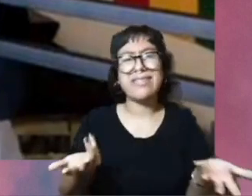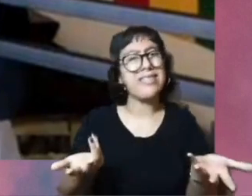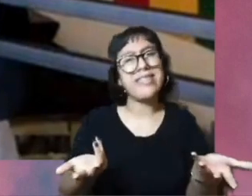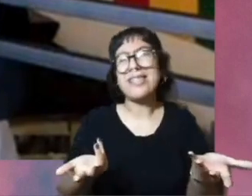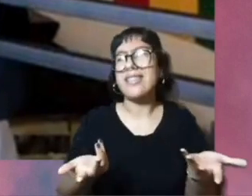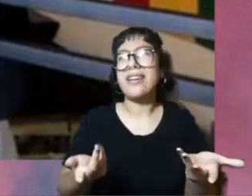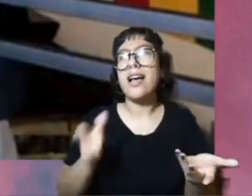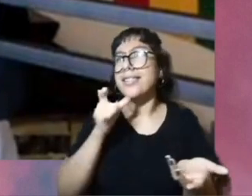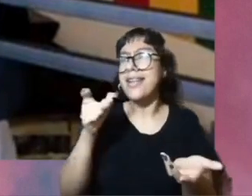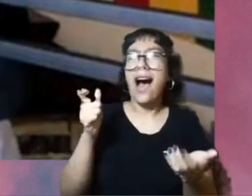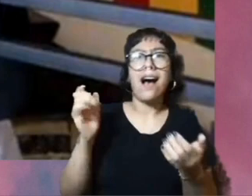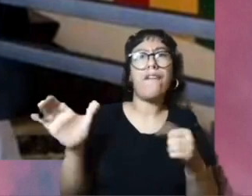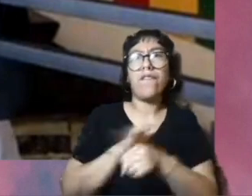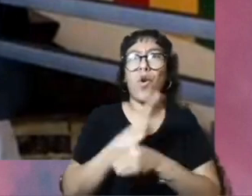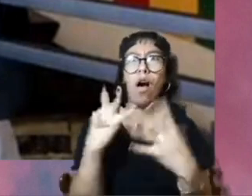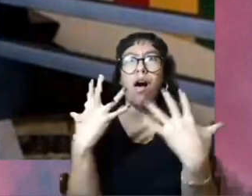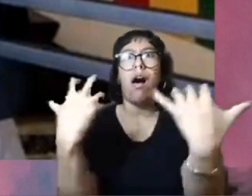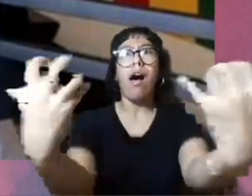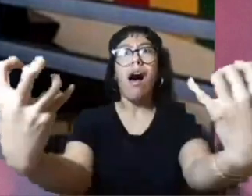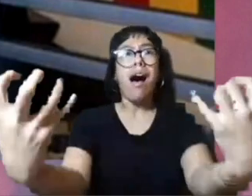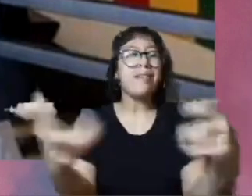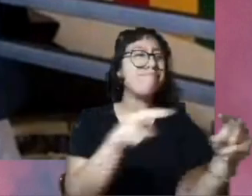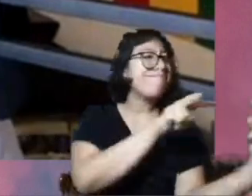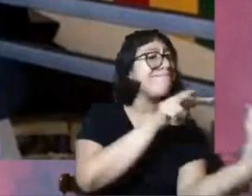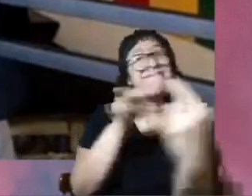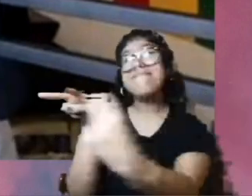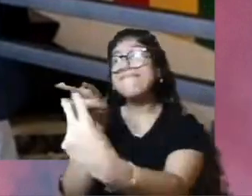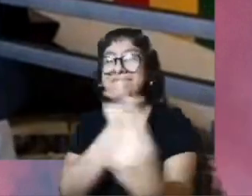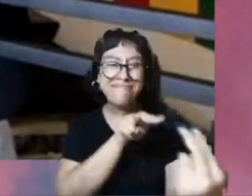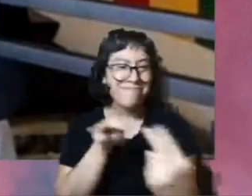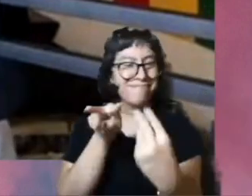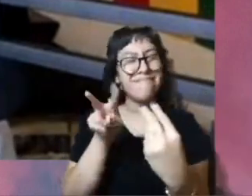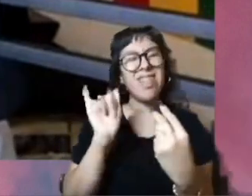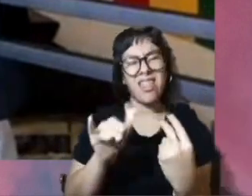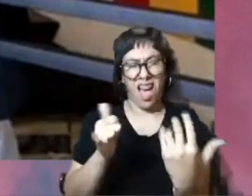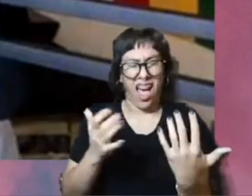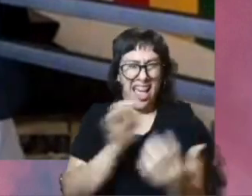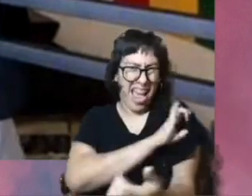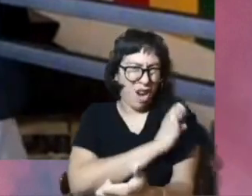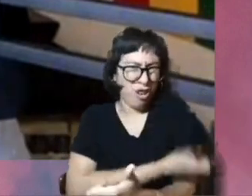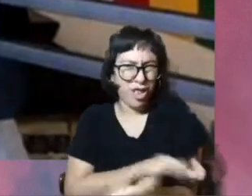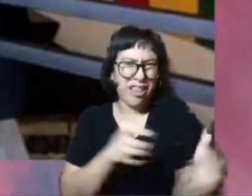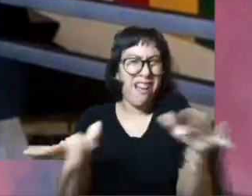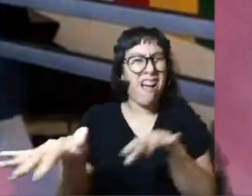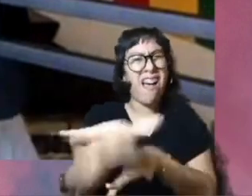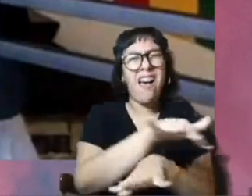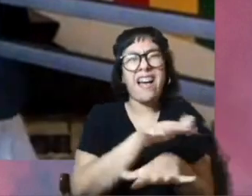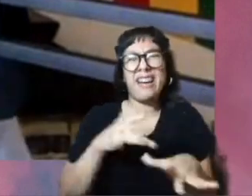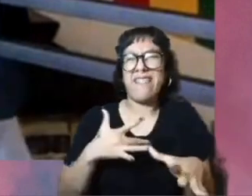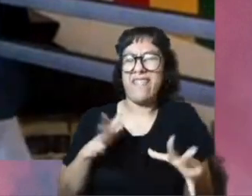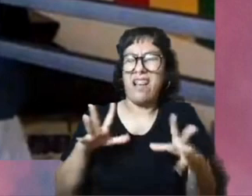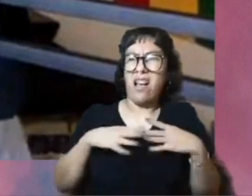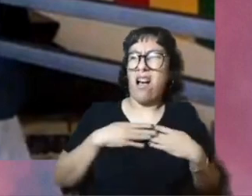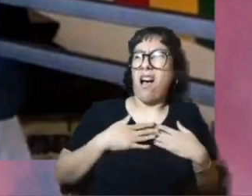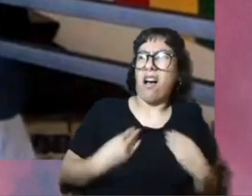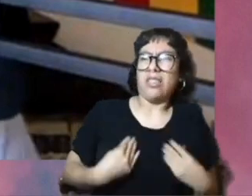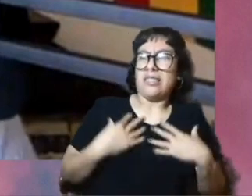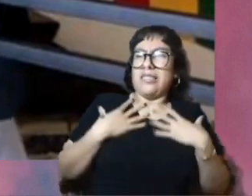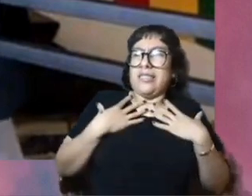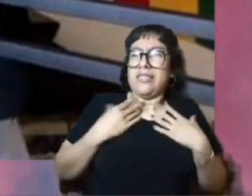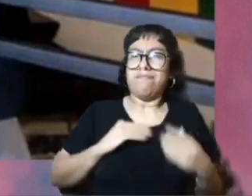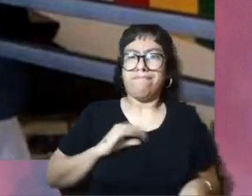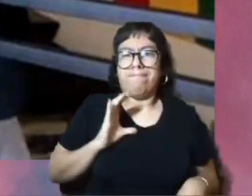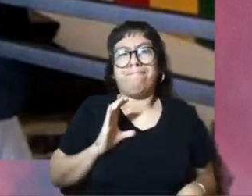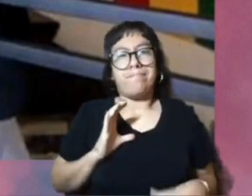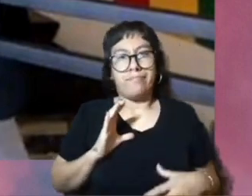in a venue surrounded by people that you love, surrounded by that the palpable energy that you can feel and feed off of, right?